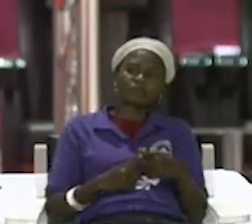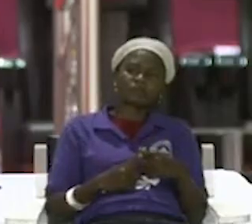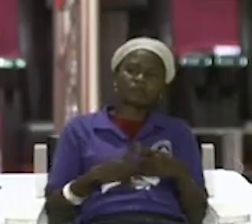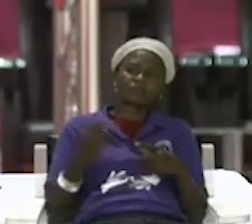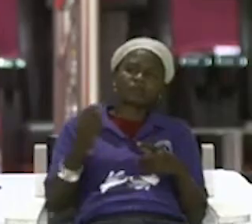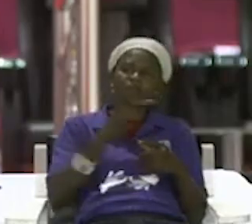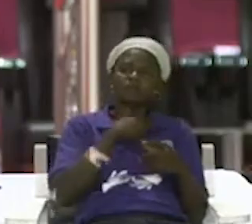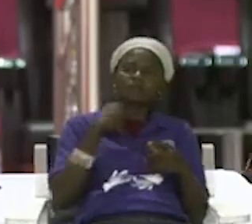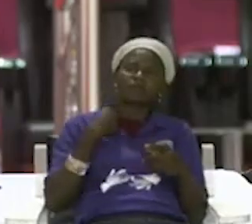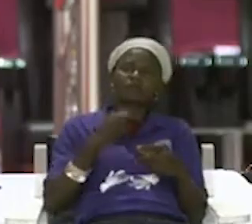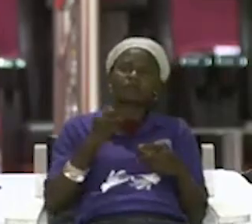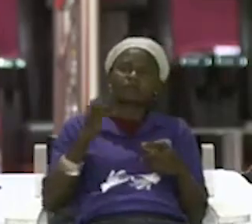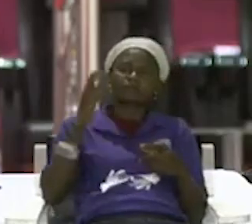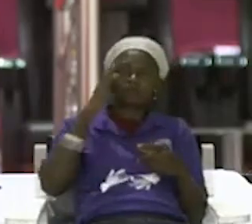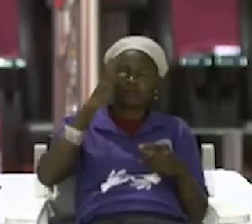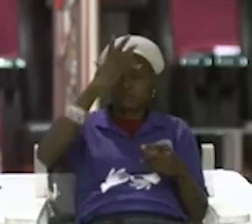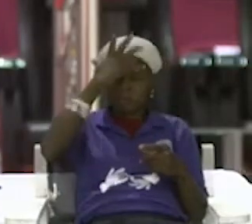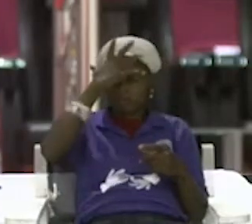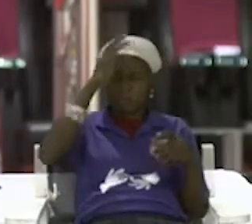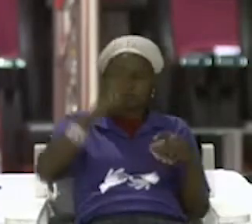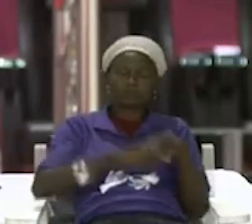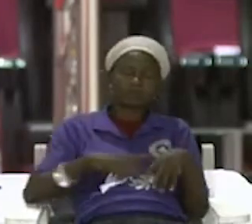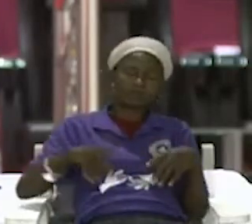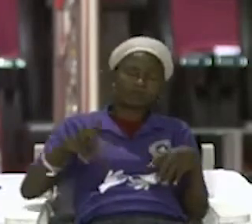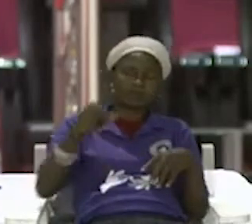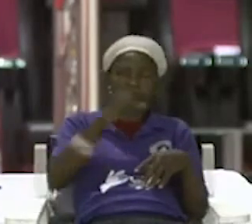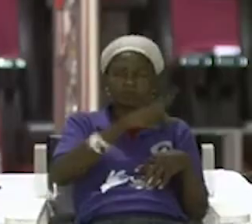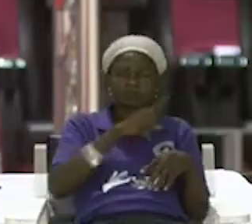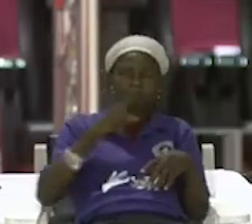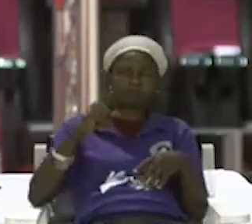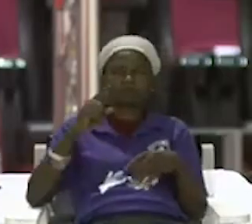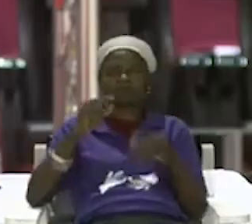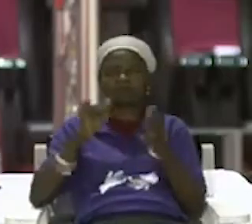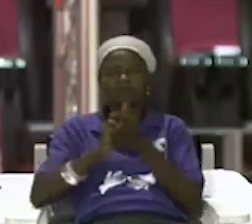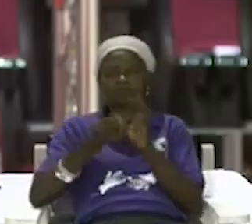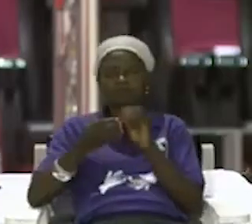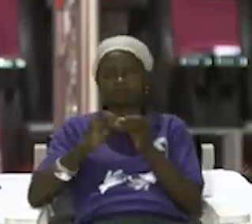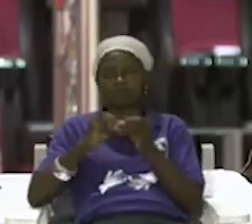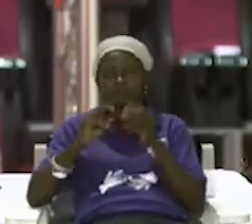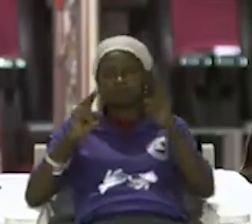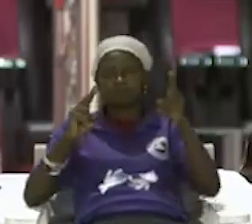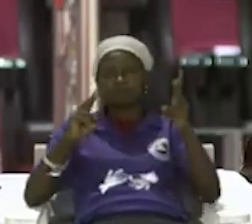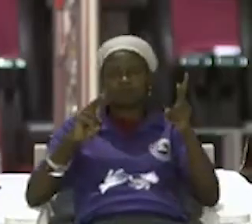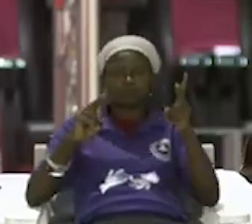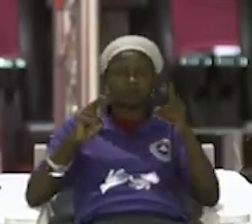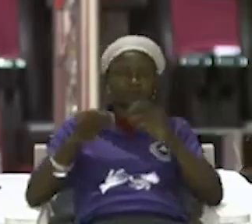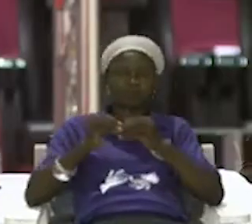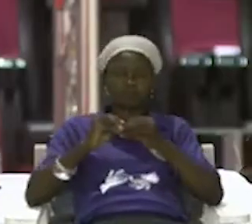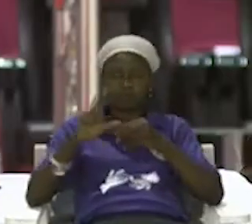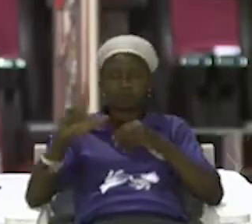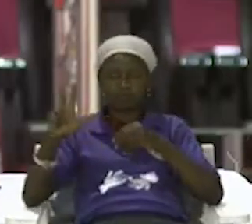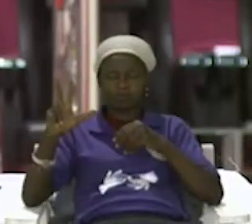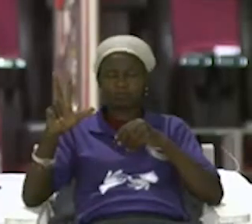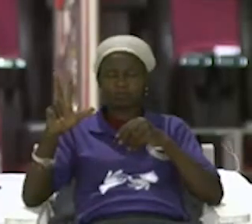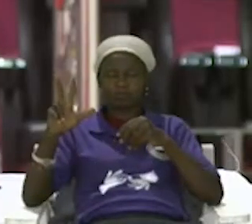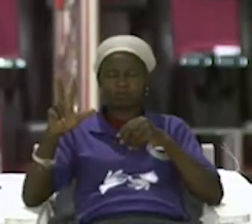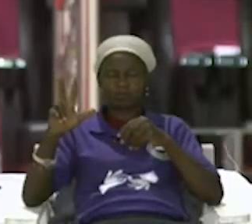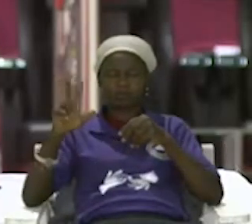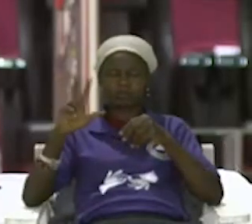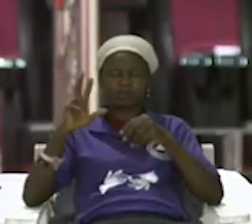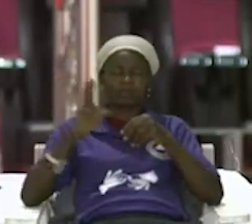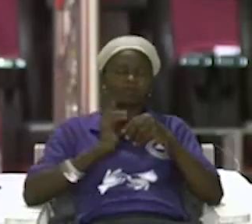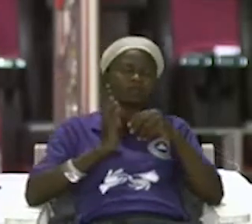pastors are going to be laying hands on you. That's number two. Then number three, our